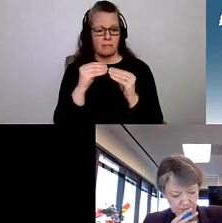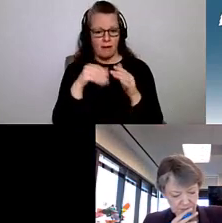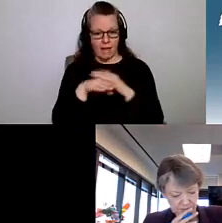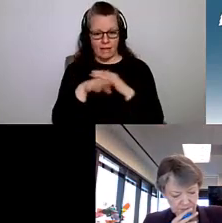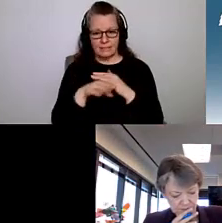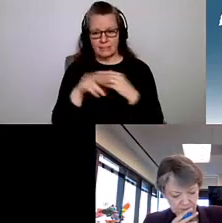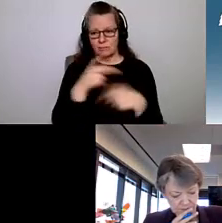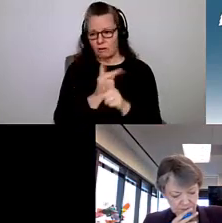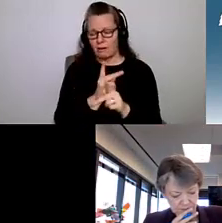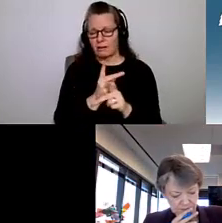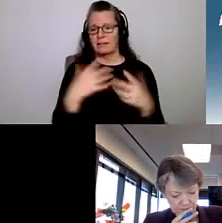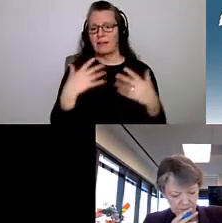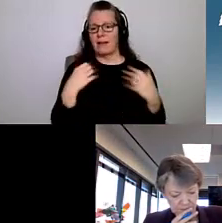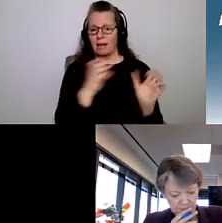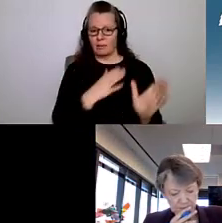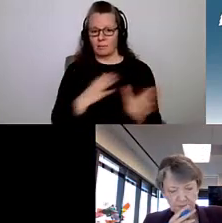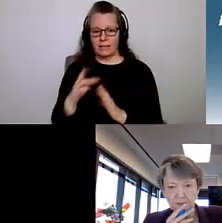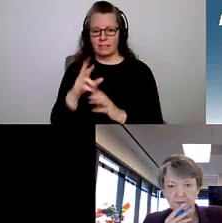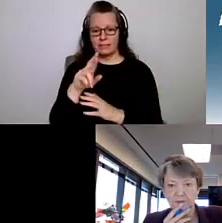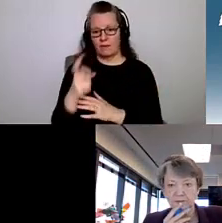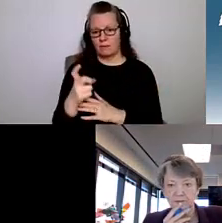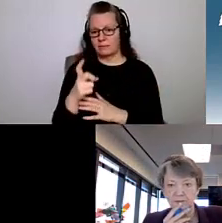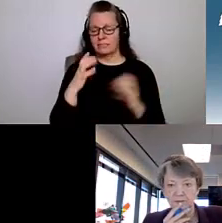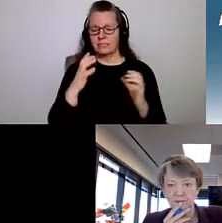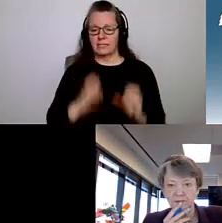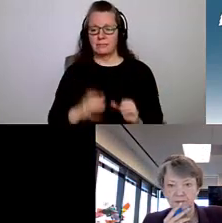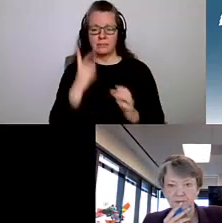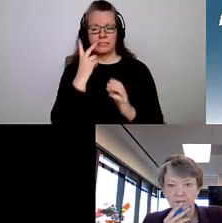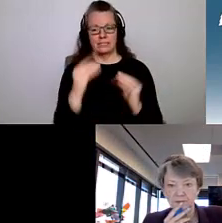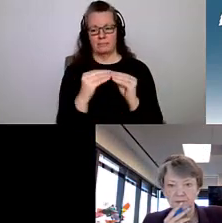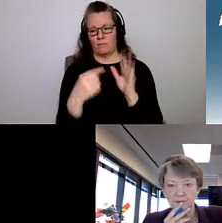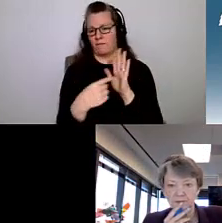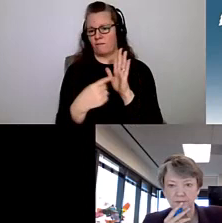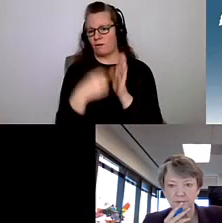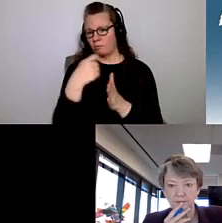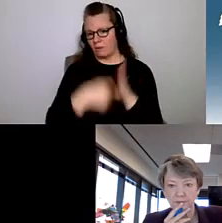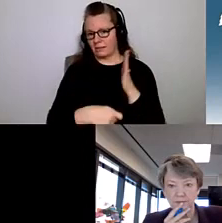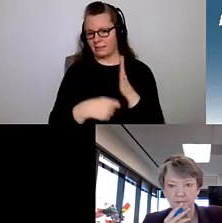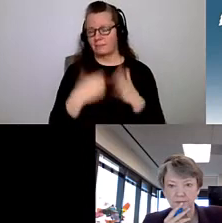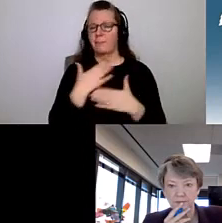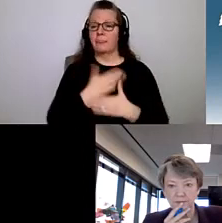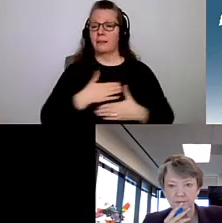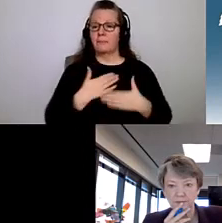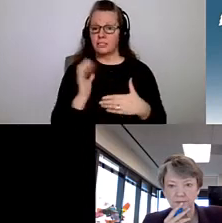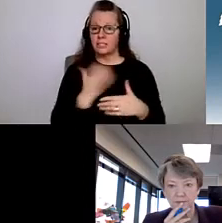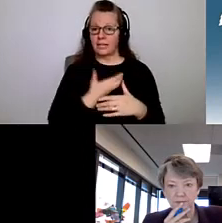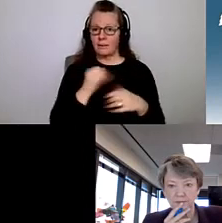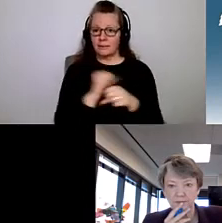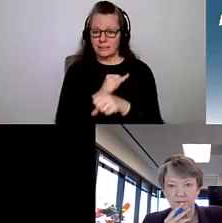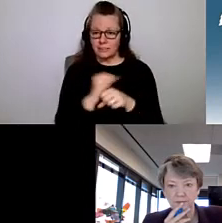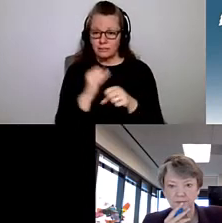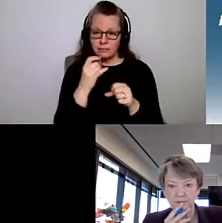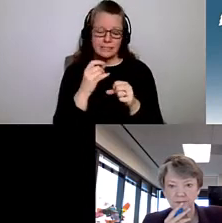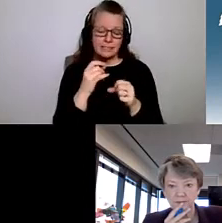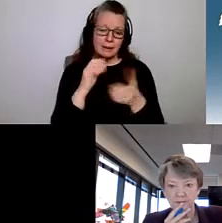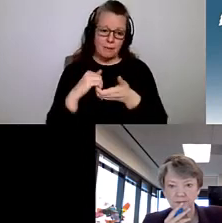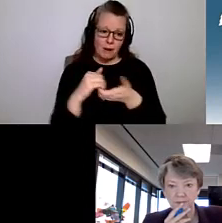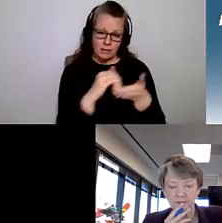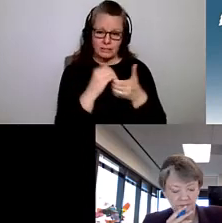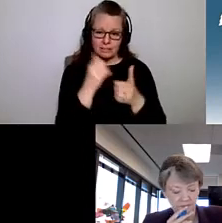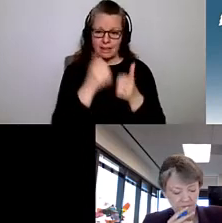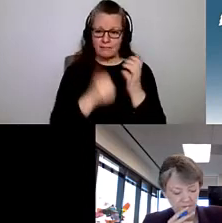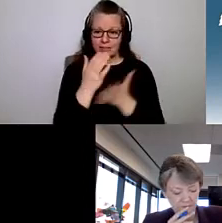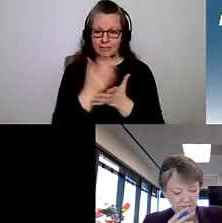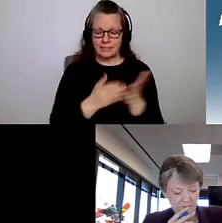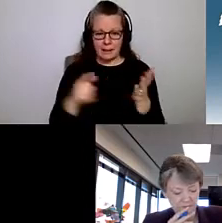plans, pharmacies, and their customers will see more affordable pricing. We appreciate our industry partners at every step of this program and are excited to